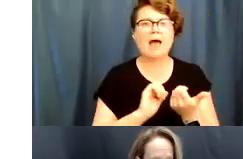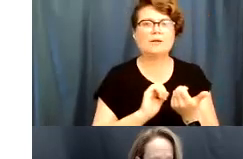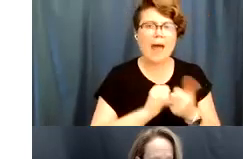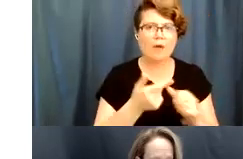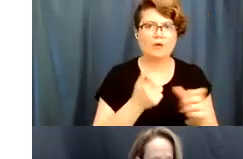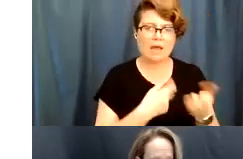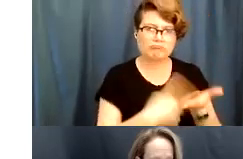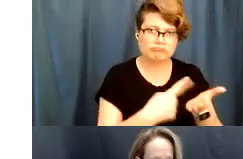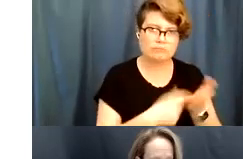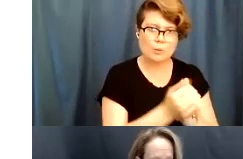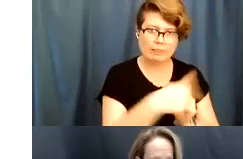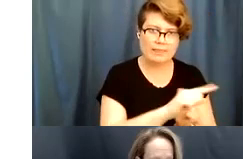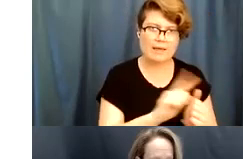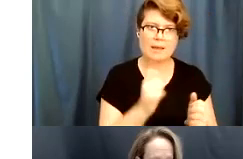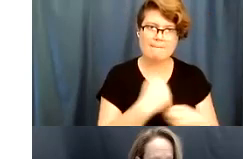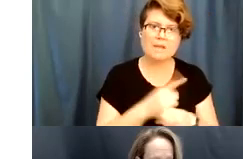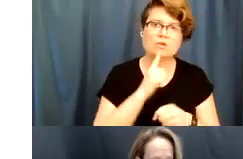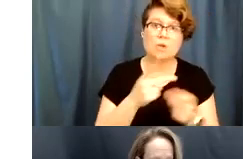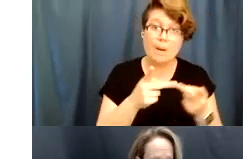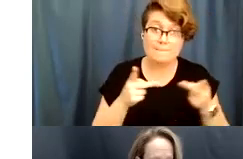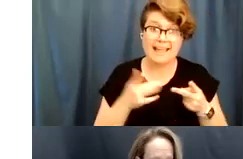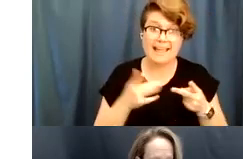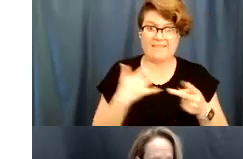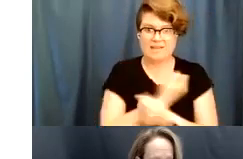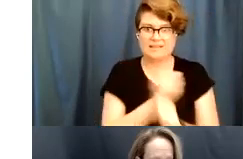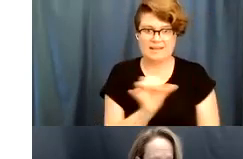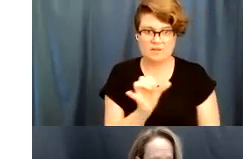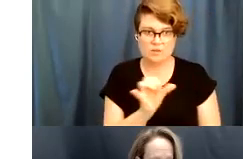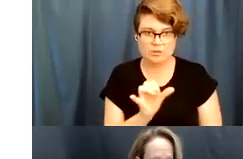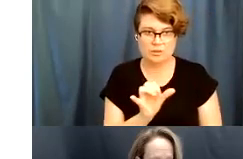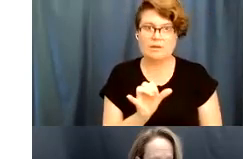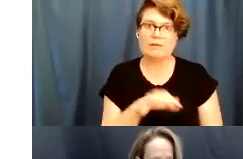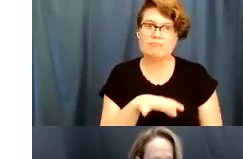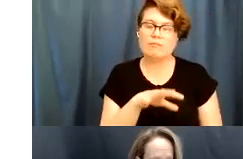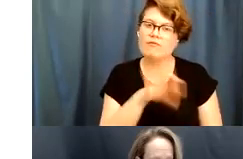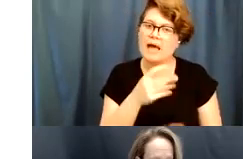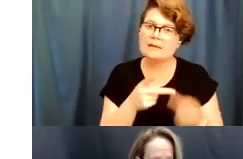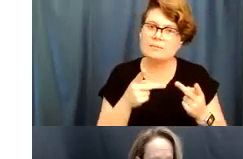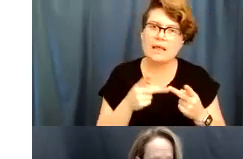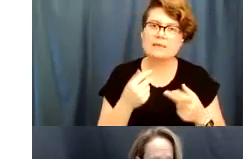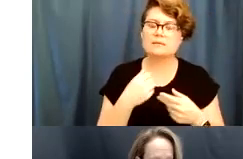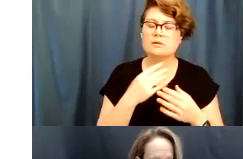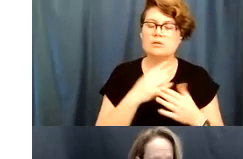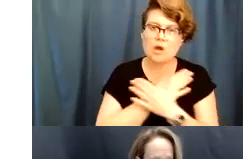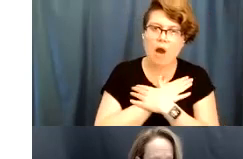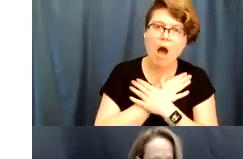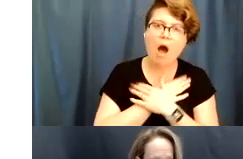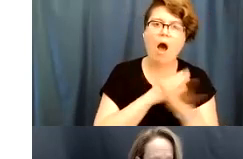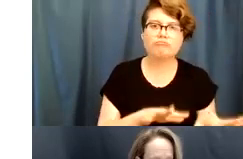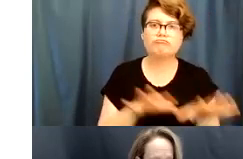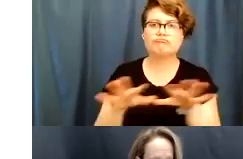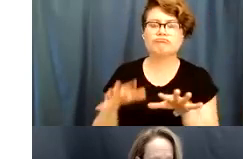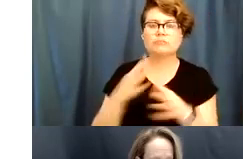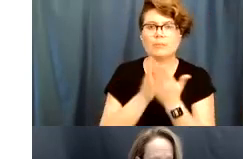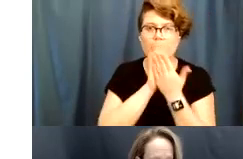your environment or find a space that is calm and peaceful. For some people, this might be getting in the shower, right?